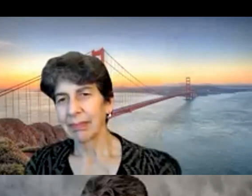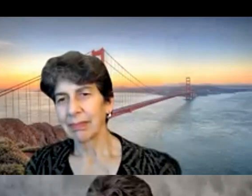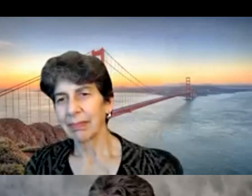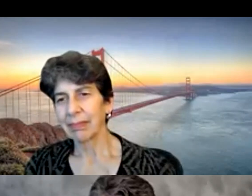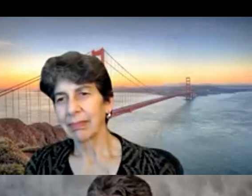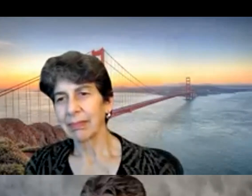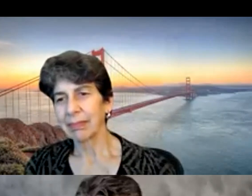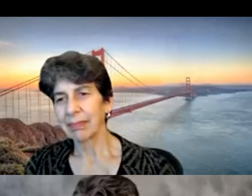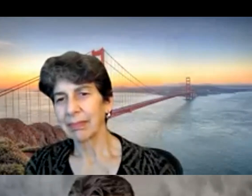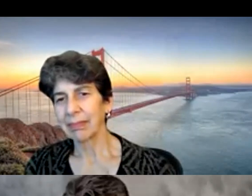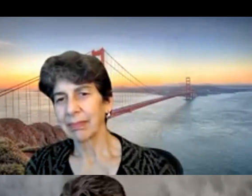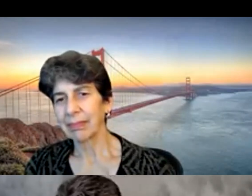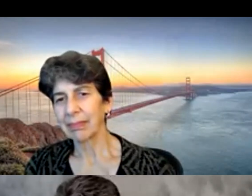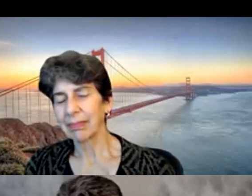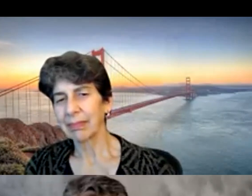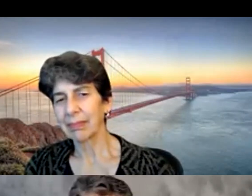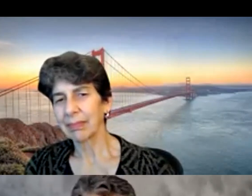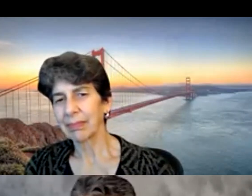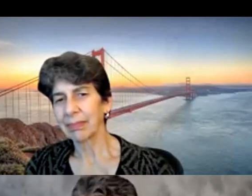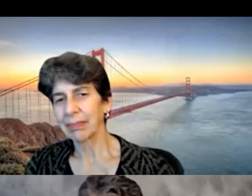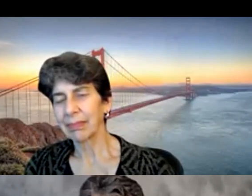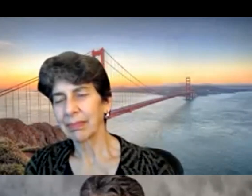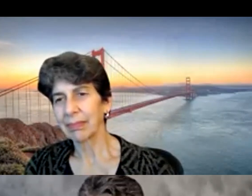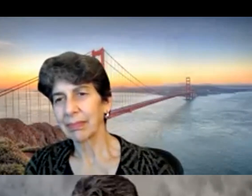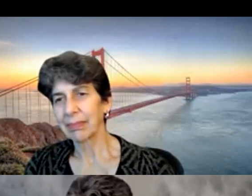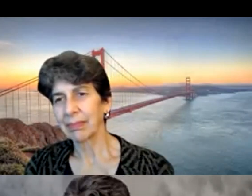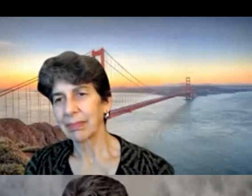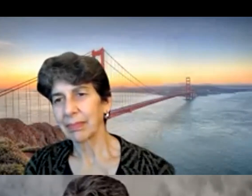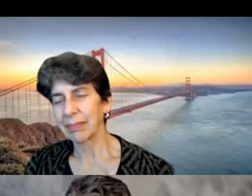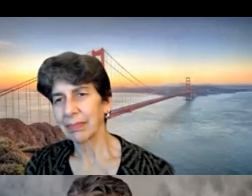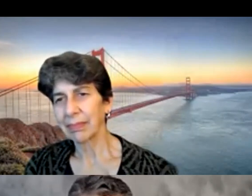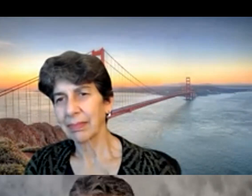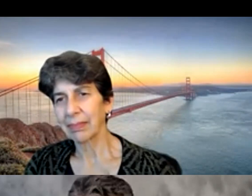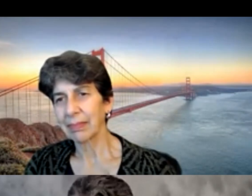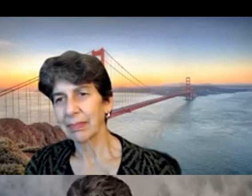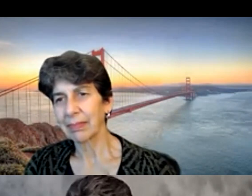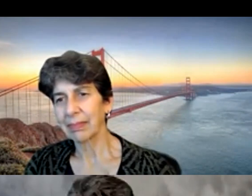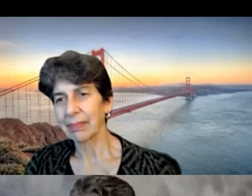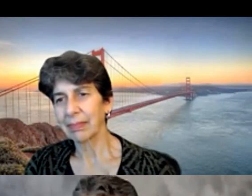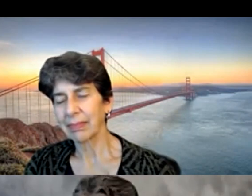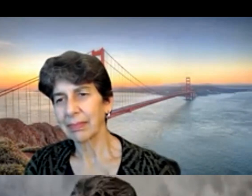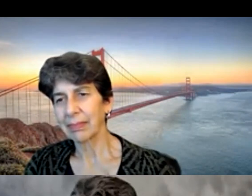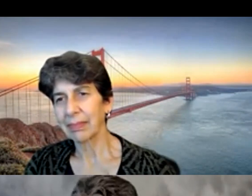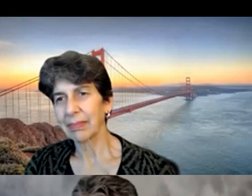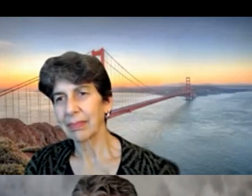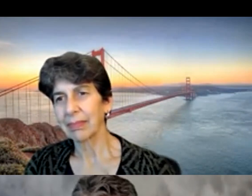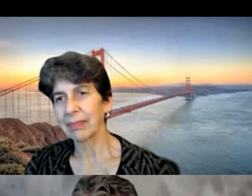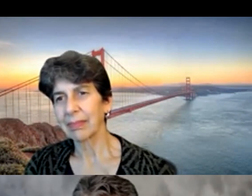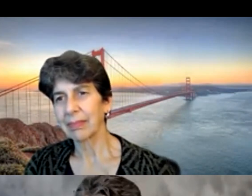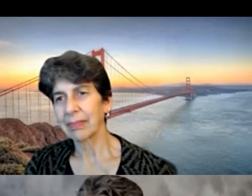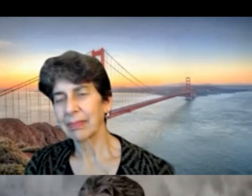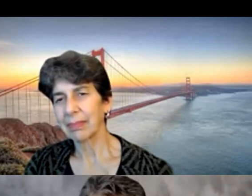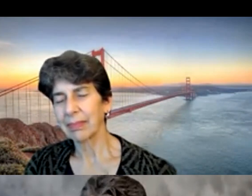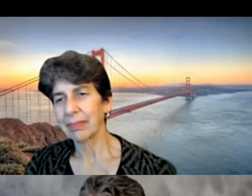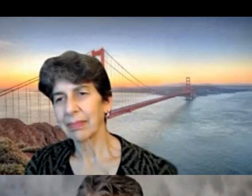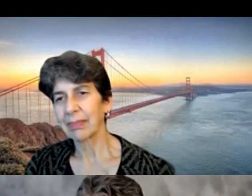they're supposed to, or an hour before they're supposed to come, for whatever reason, what are you going to do to ensure people